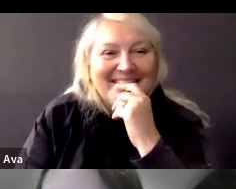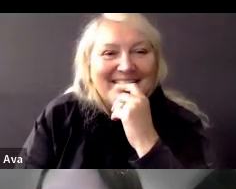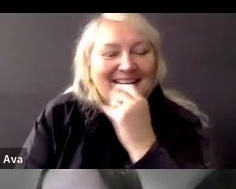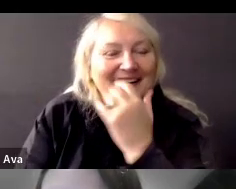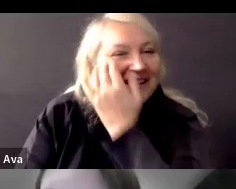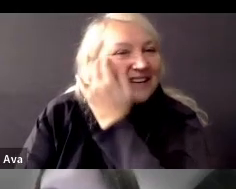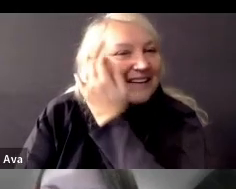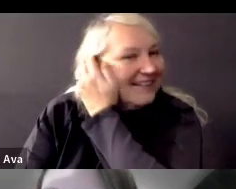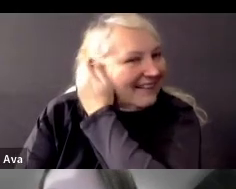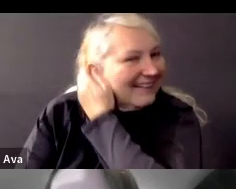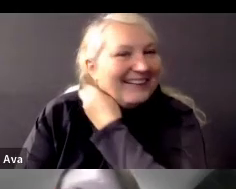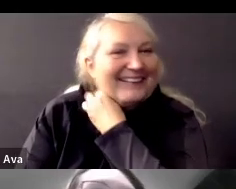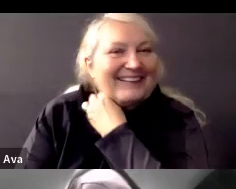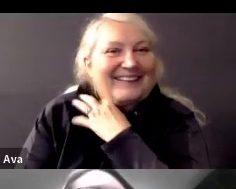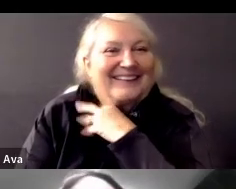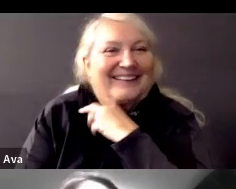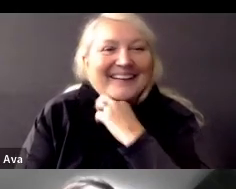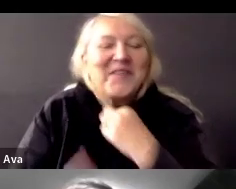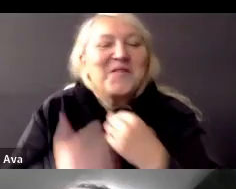Um, what does